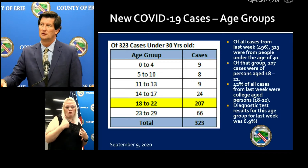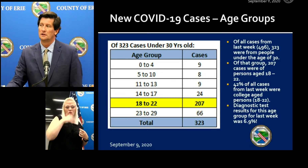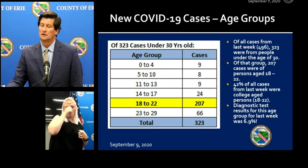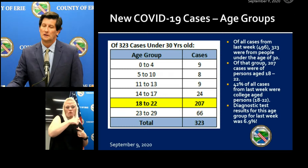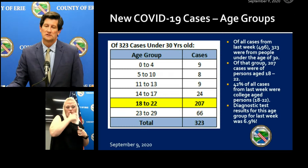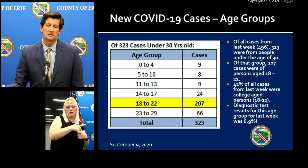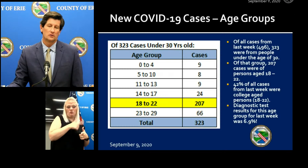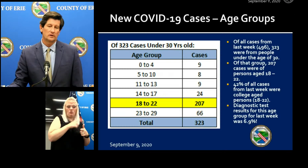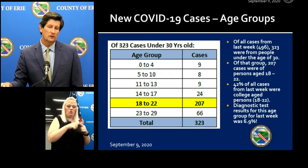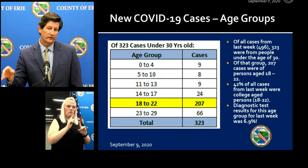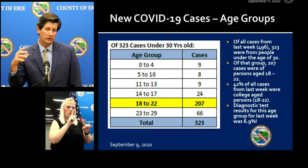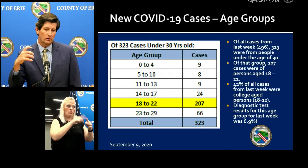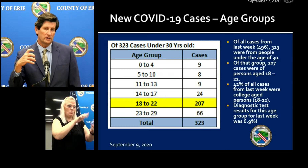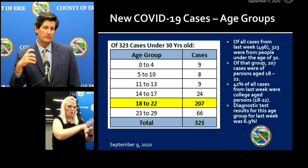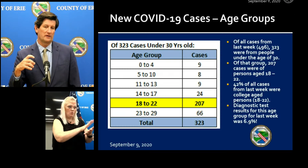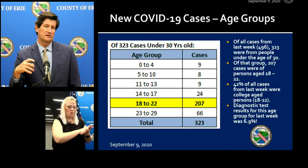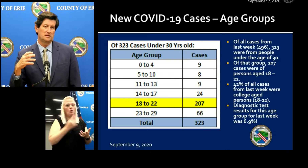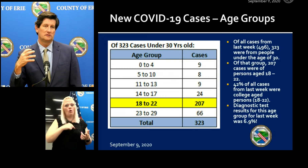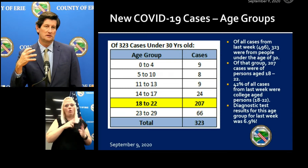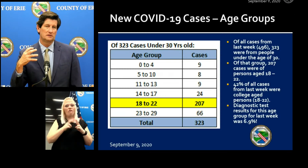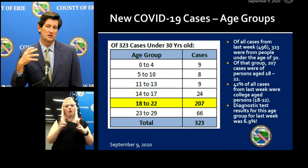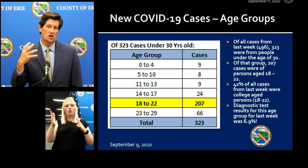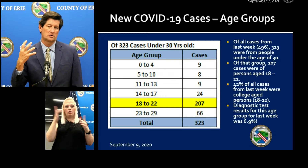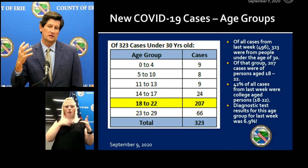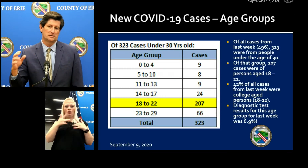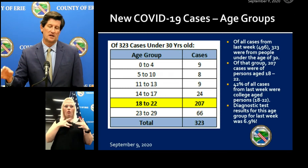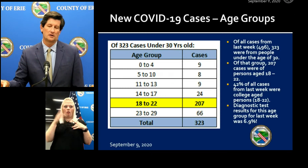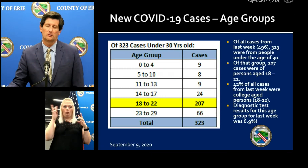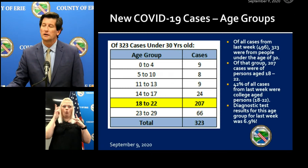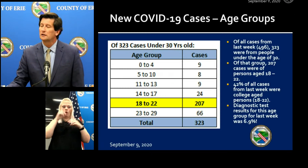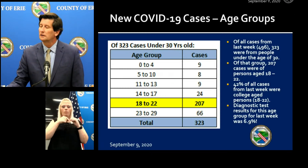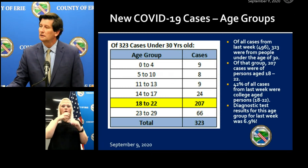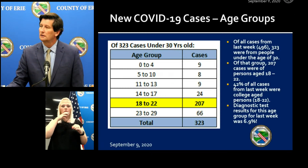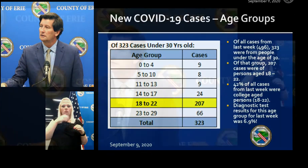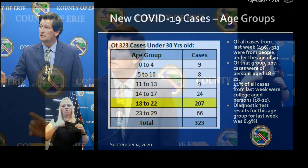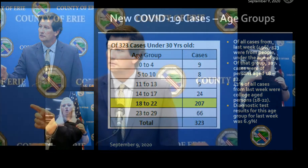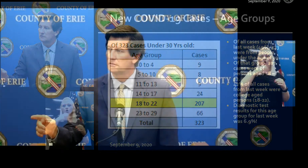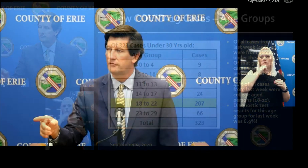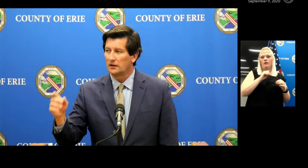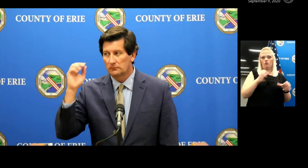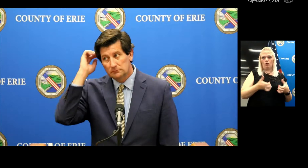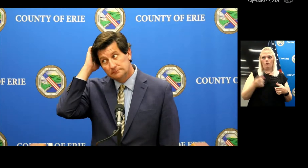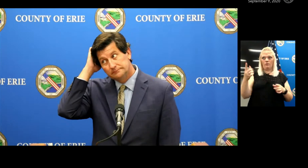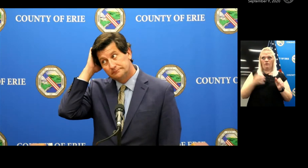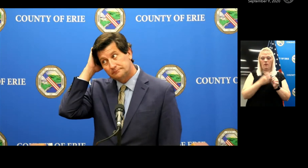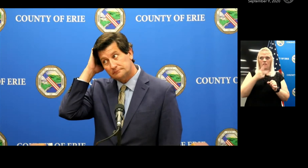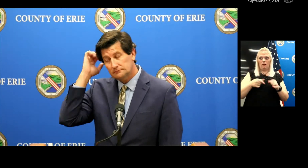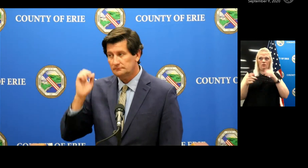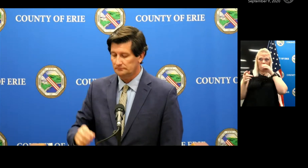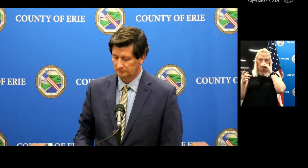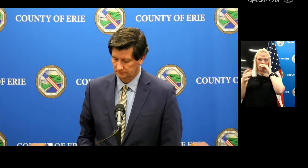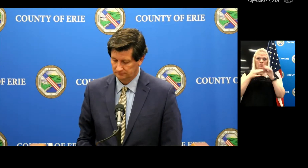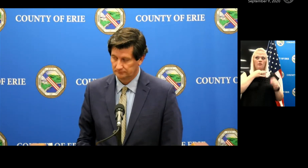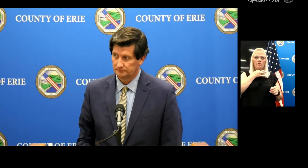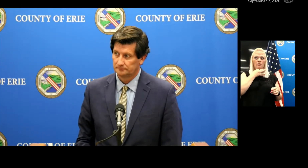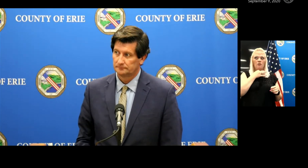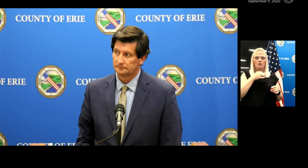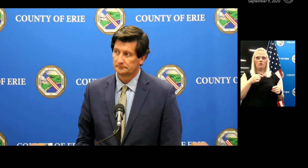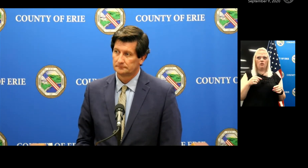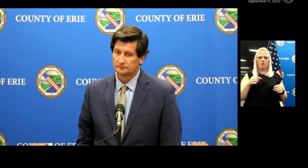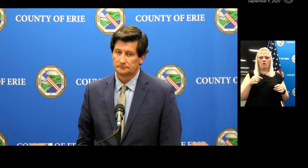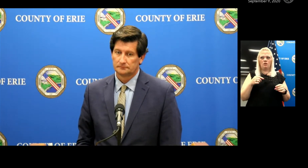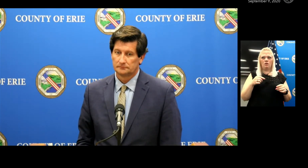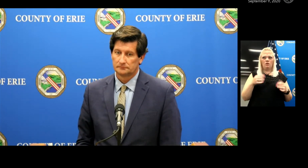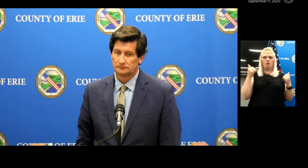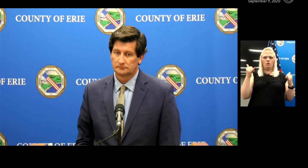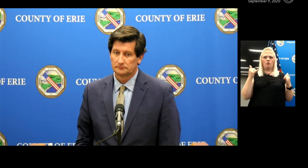school. So we are very worried about the younger age category. Do you have a follow-up? I was just curious, so what is the current positivity